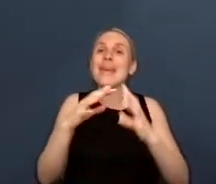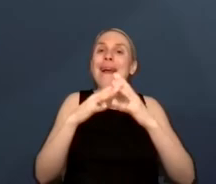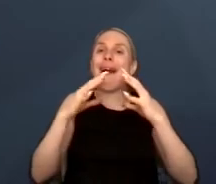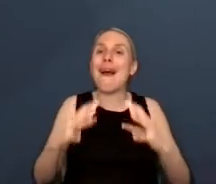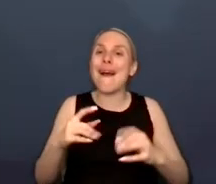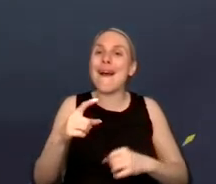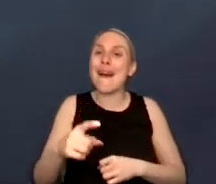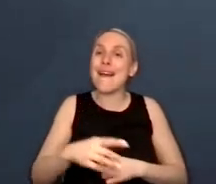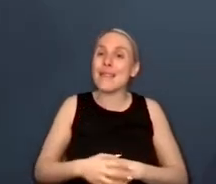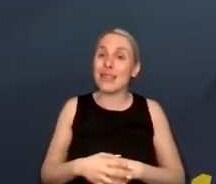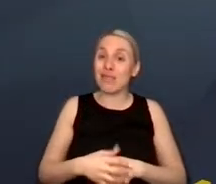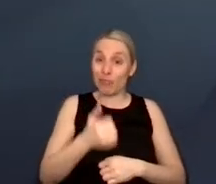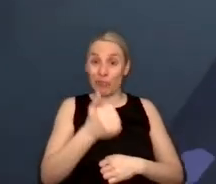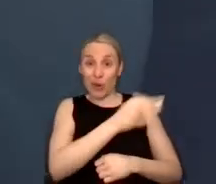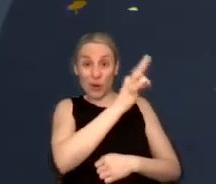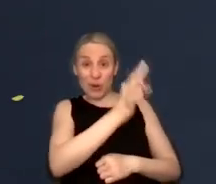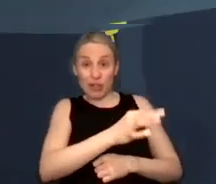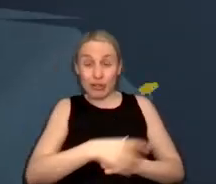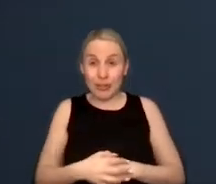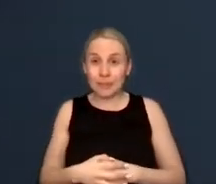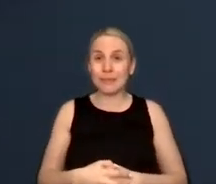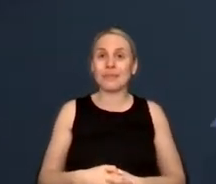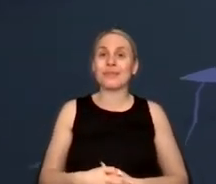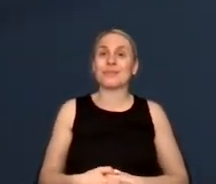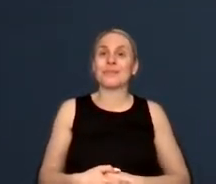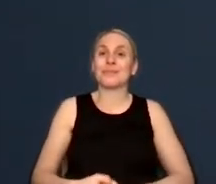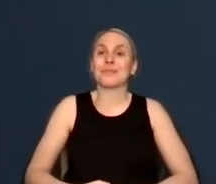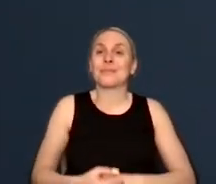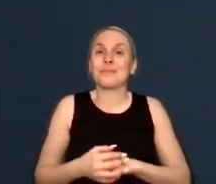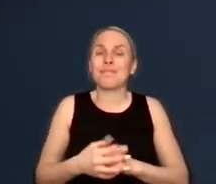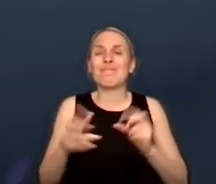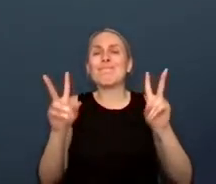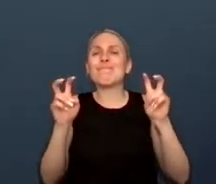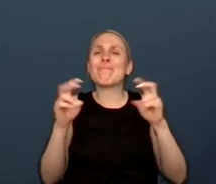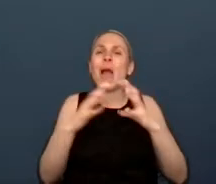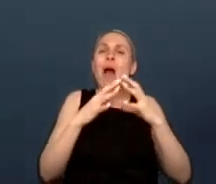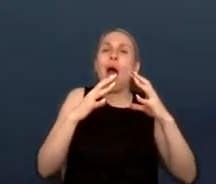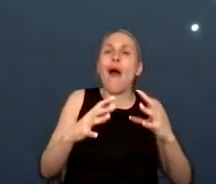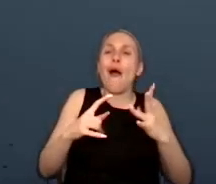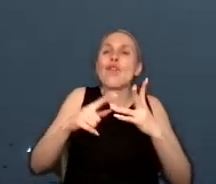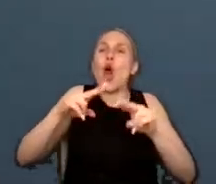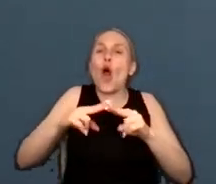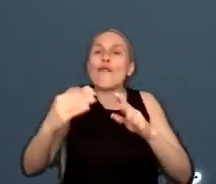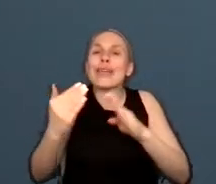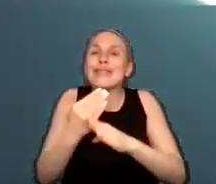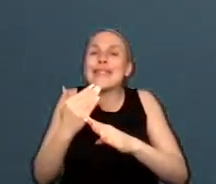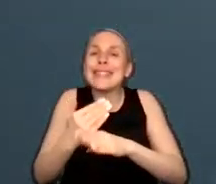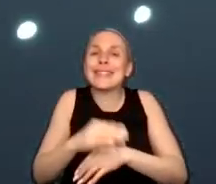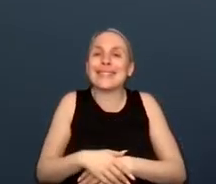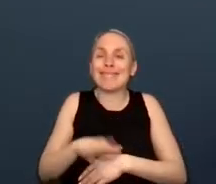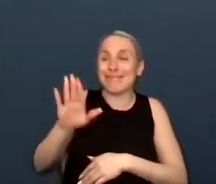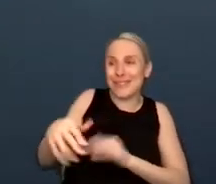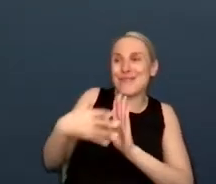Good question. I mean, I guess it's more this like hives of activity. Mm. As in like Beyonce's fan club. Oh.